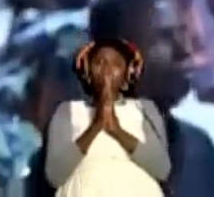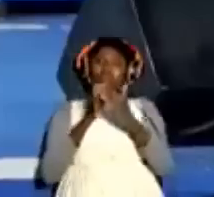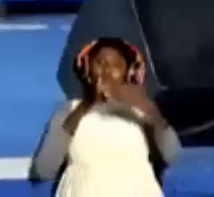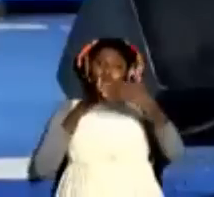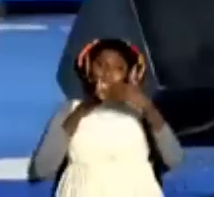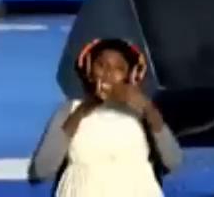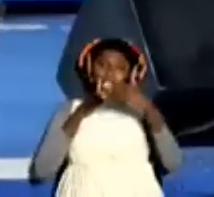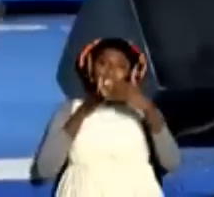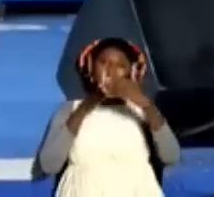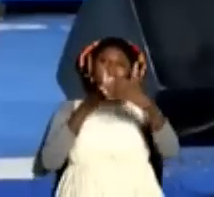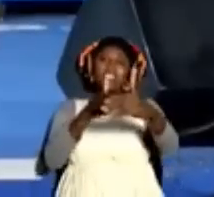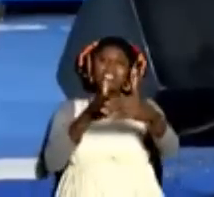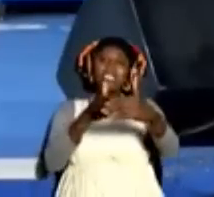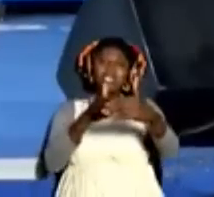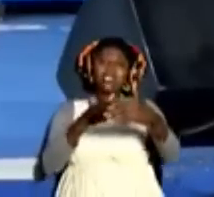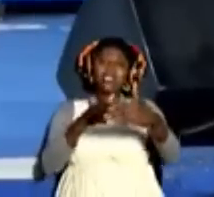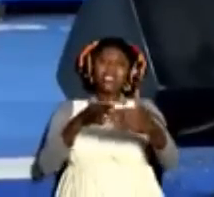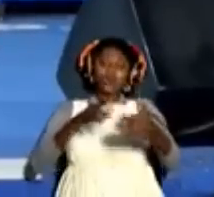Living water must come